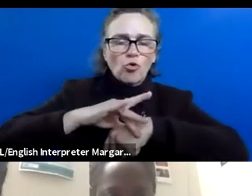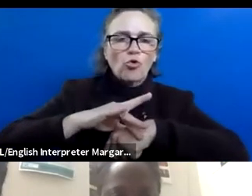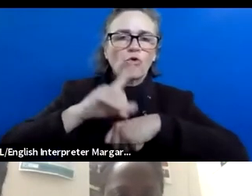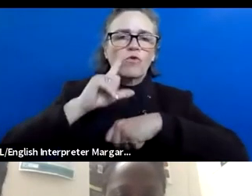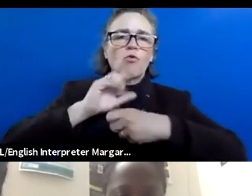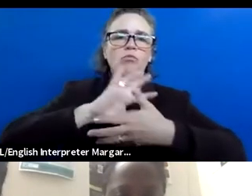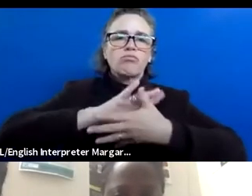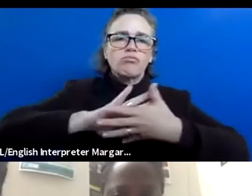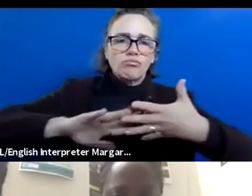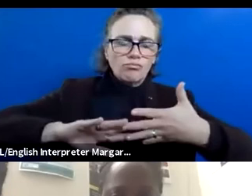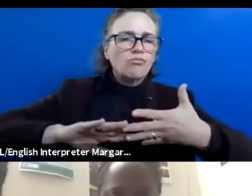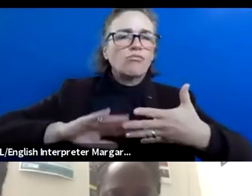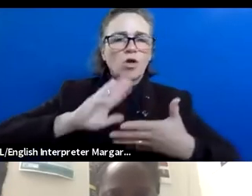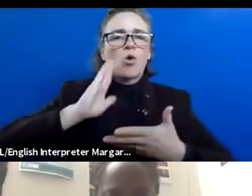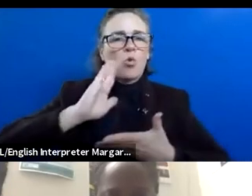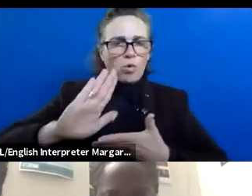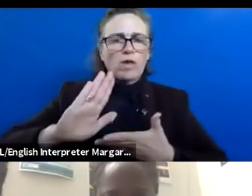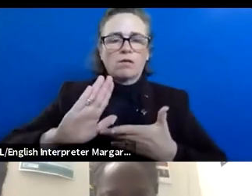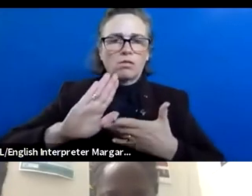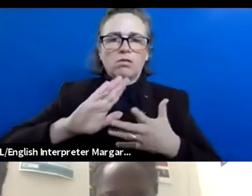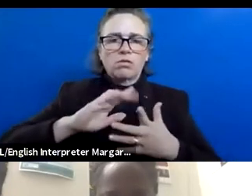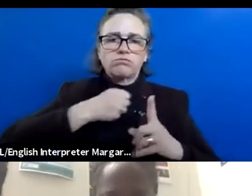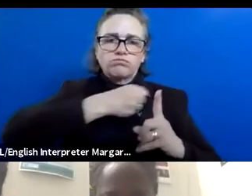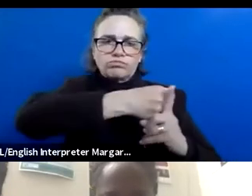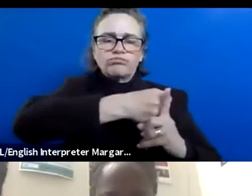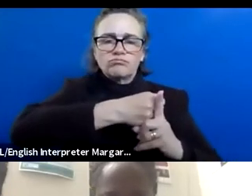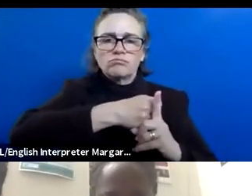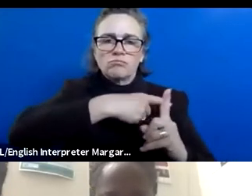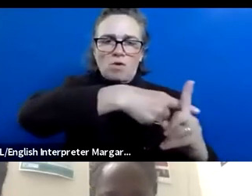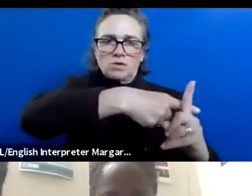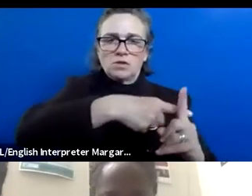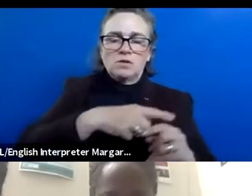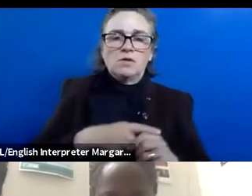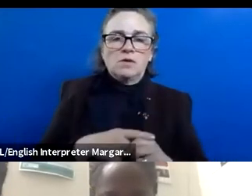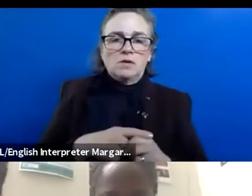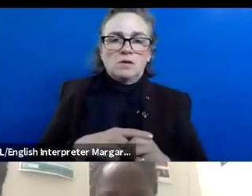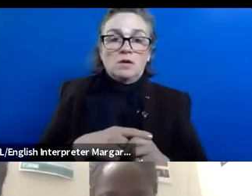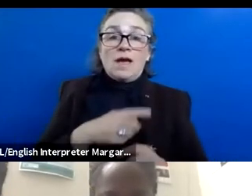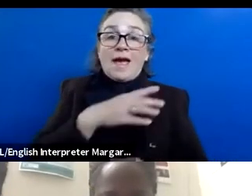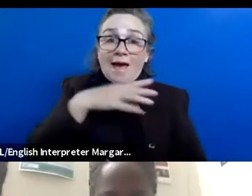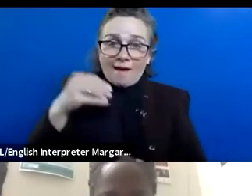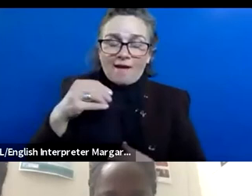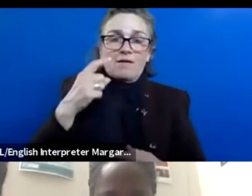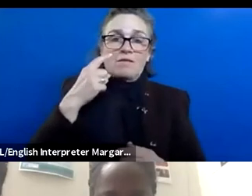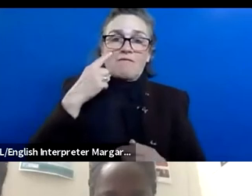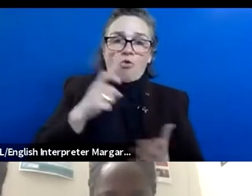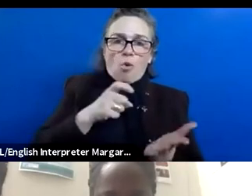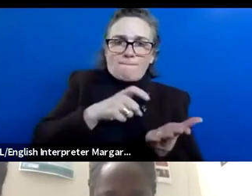menos presiones por la política extractivista que hoy nos daña y nos lastima.